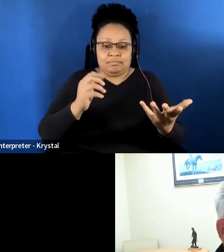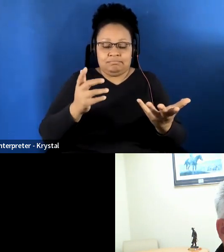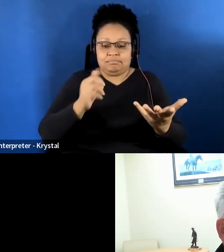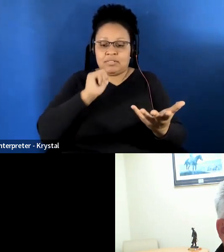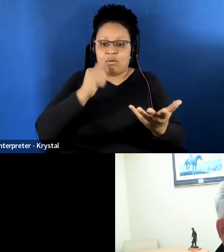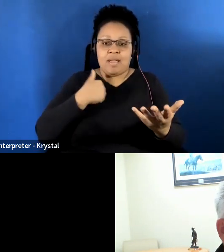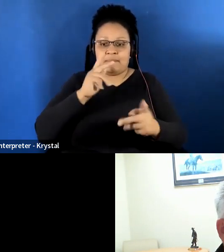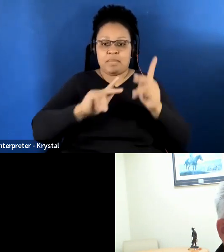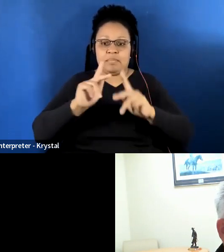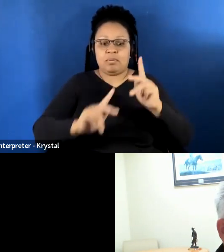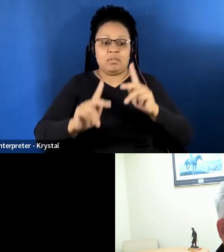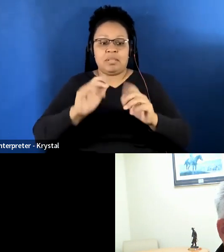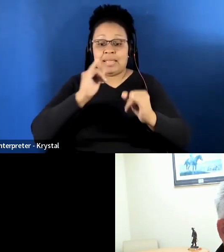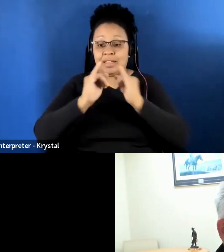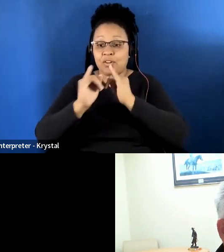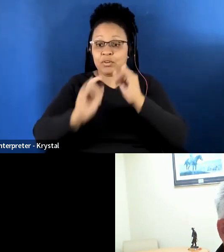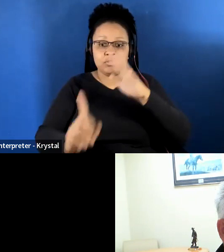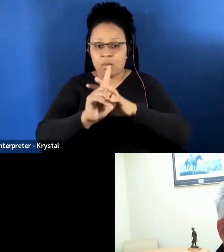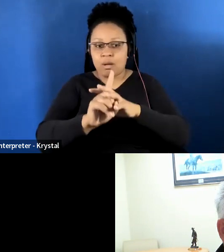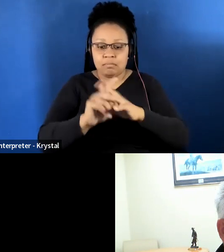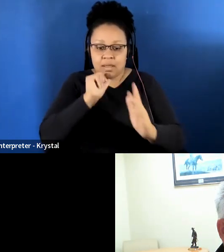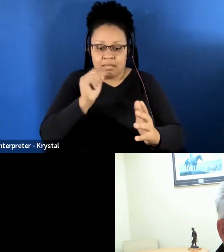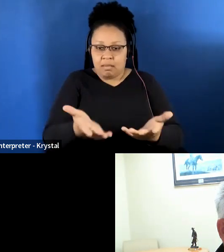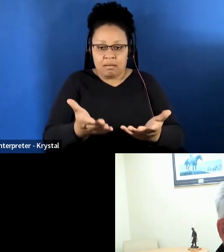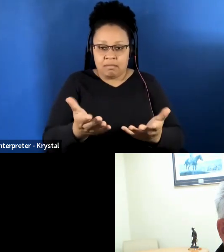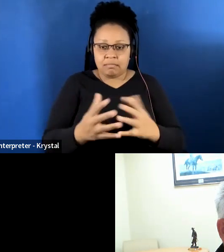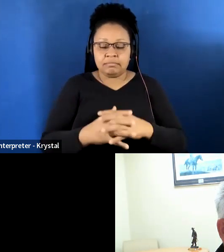people showing up for interviews.